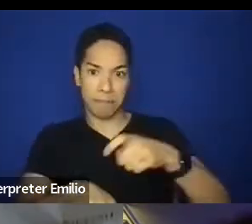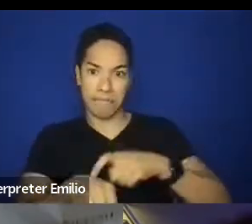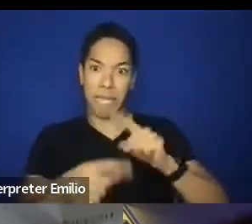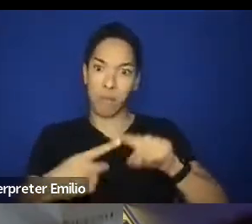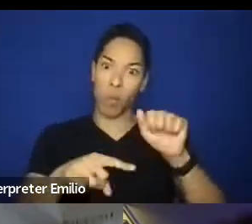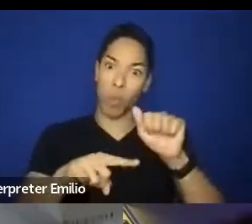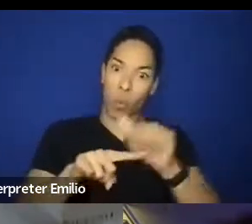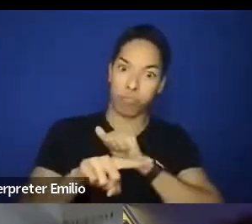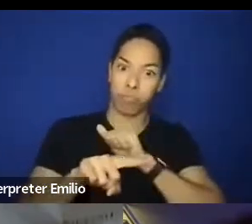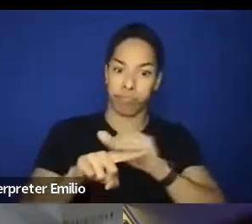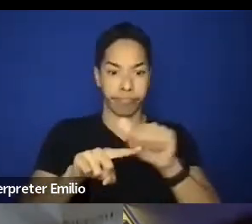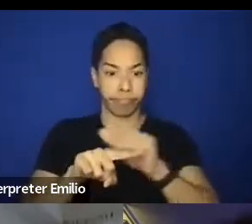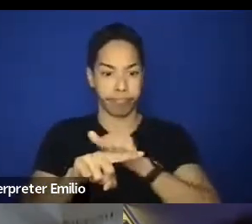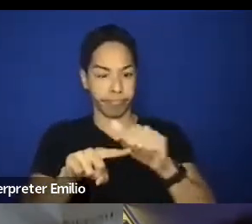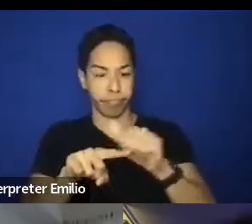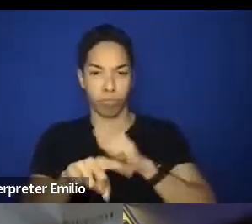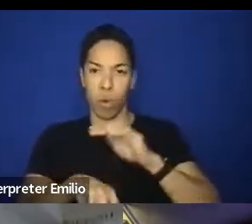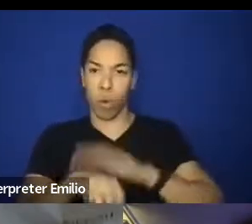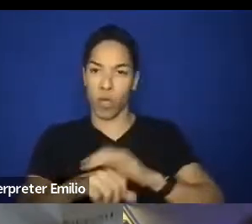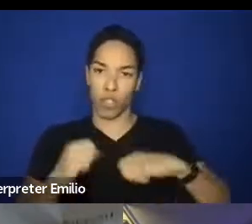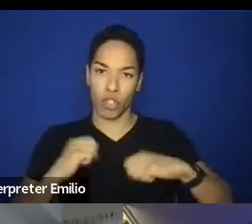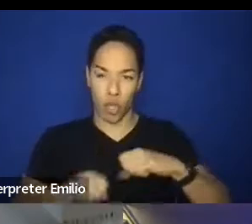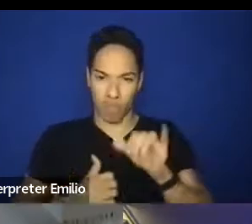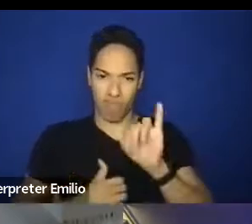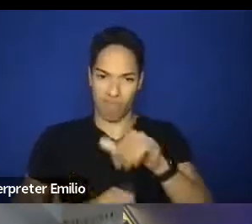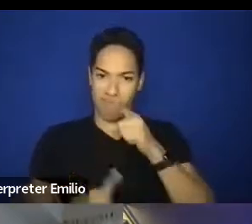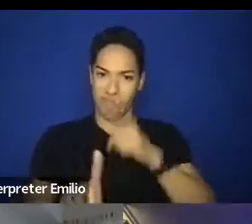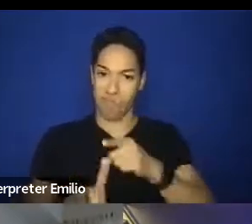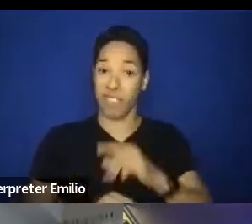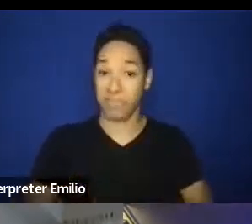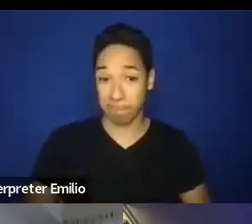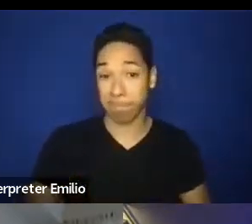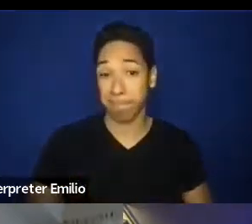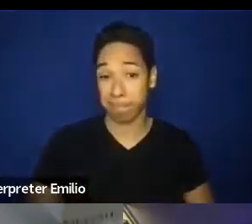right? Like that's what rehearsal is. So, yeah.